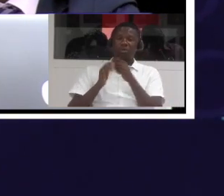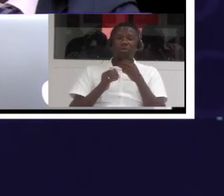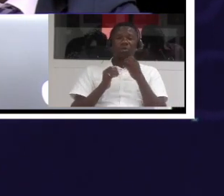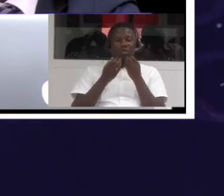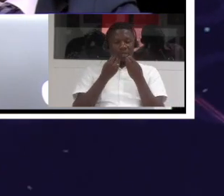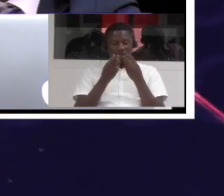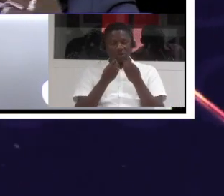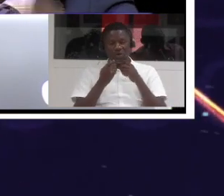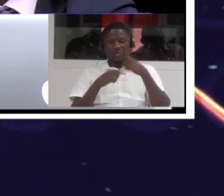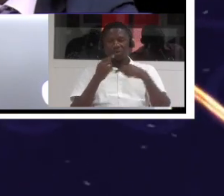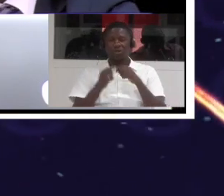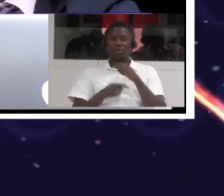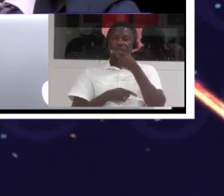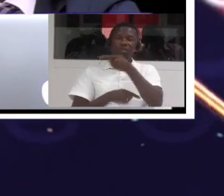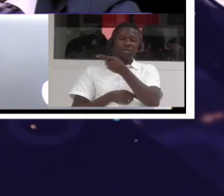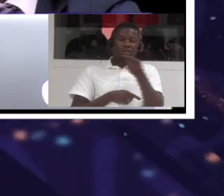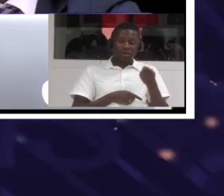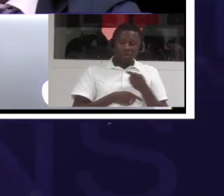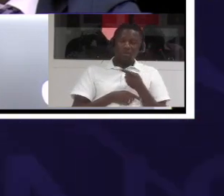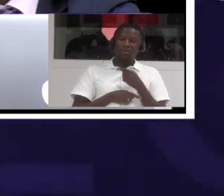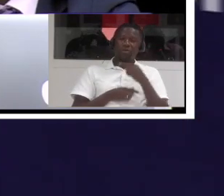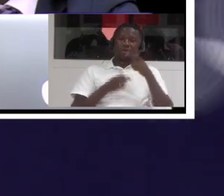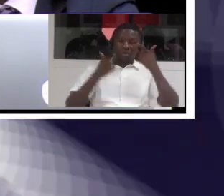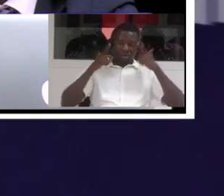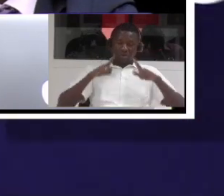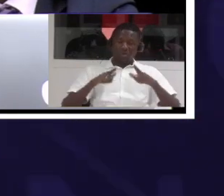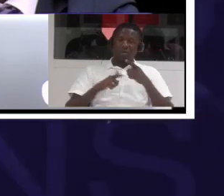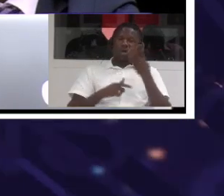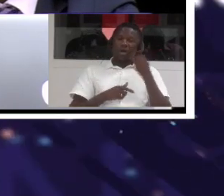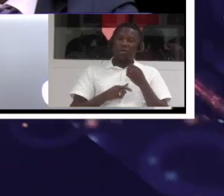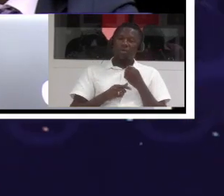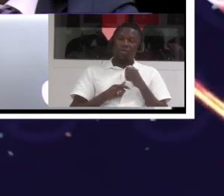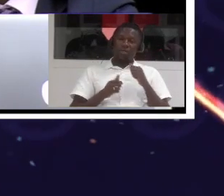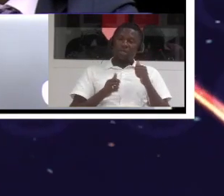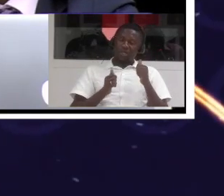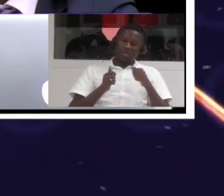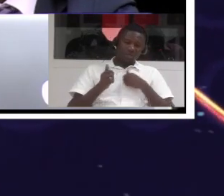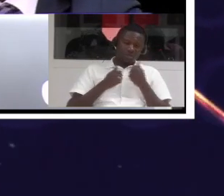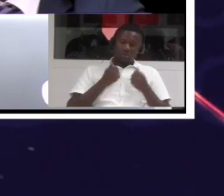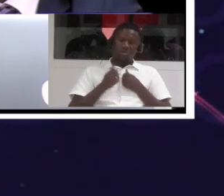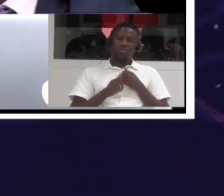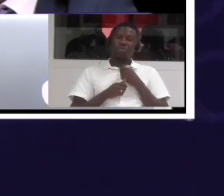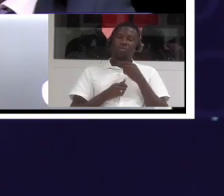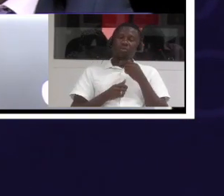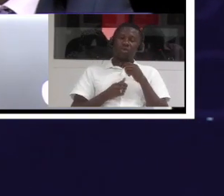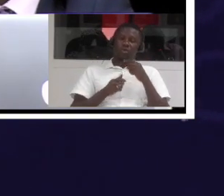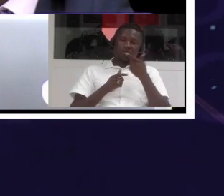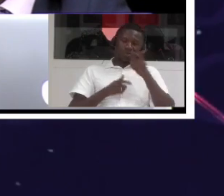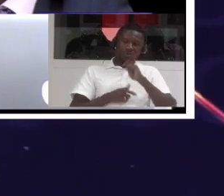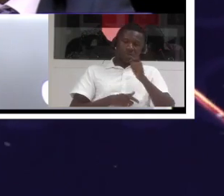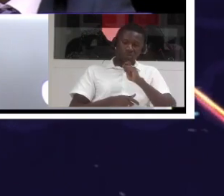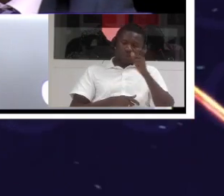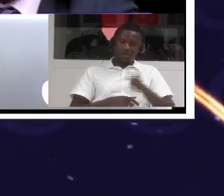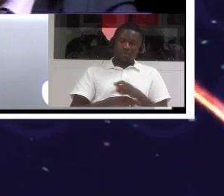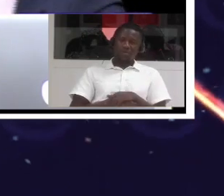laws and how they affect journalists. Well, like I said yesterday, a number of these laws